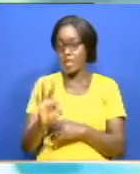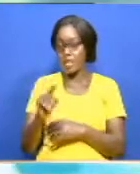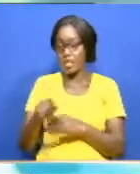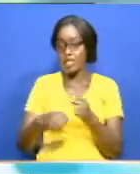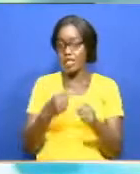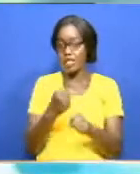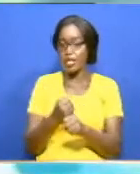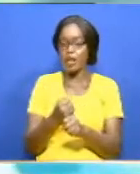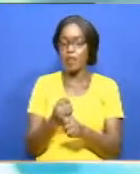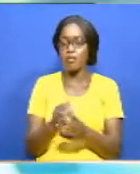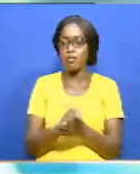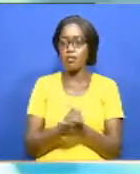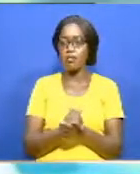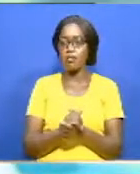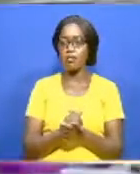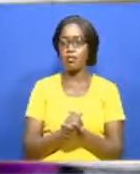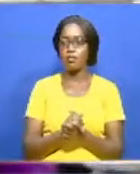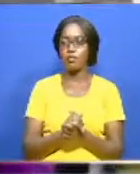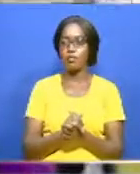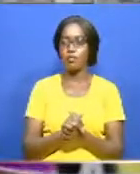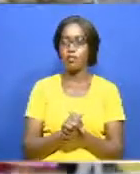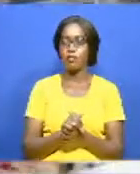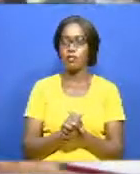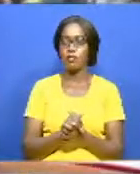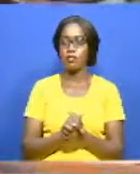Society of Kenya.